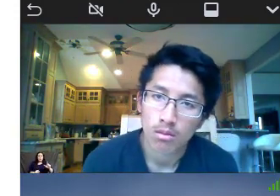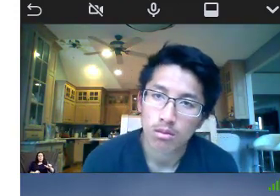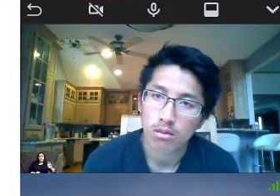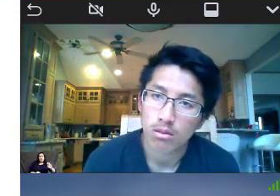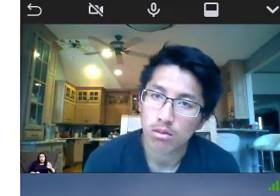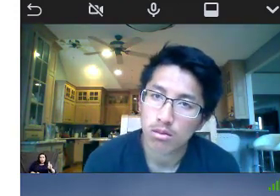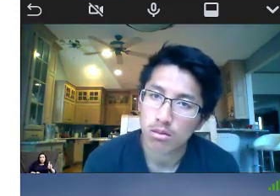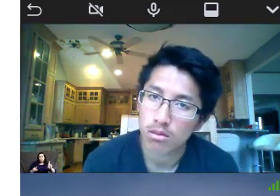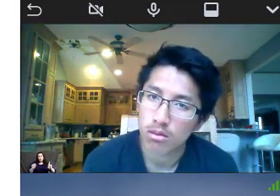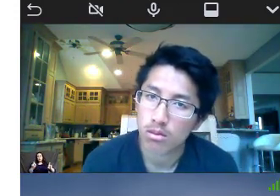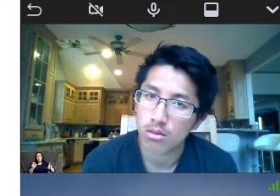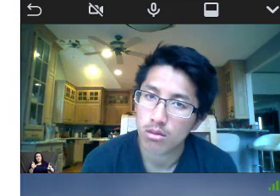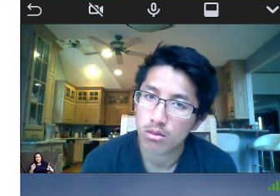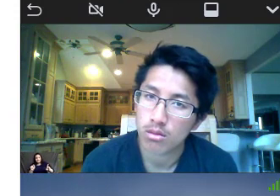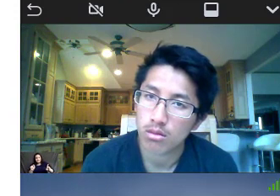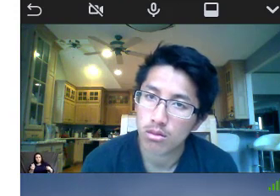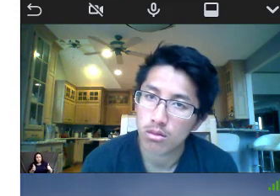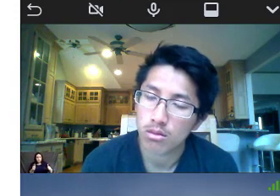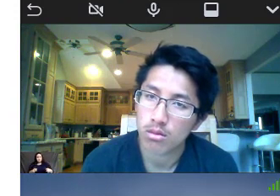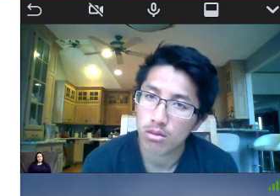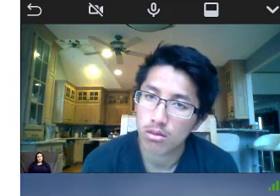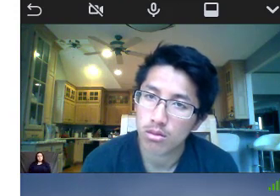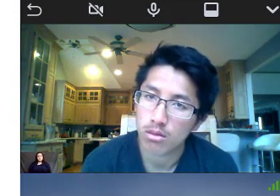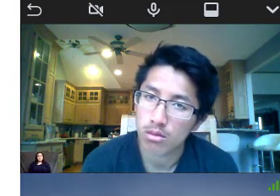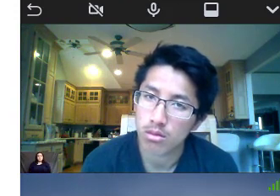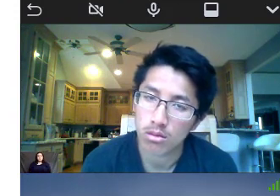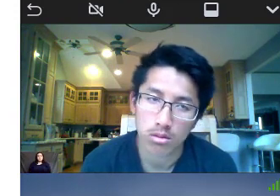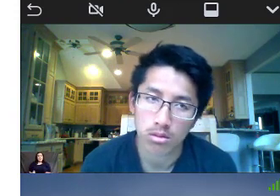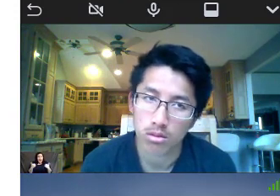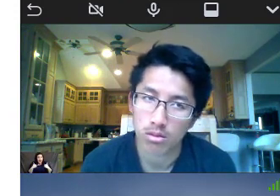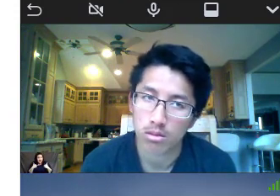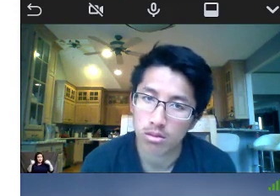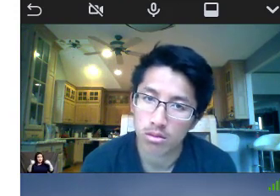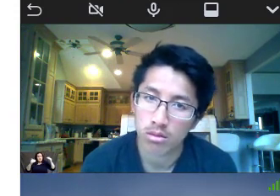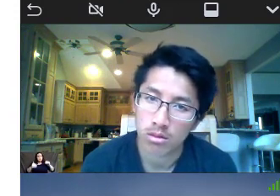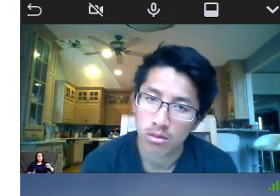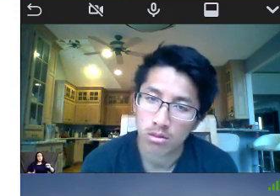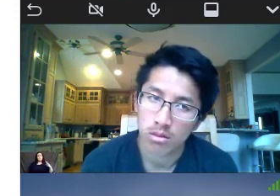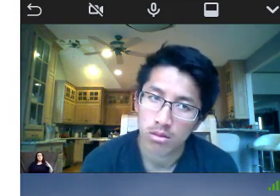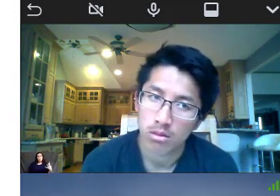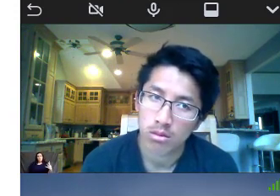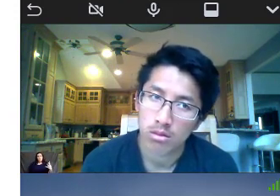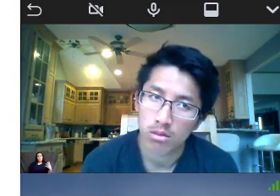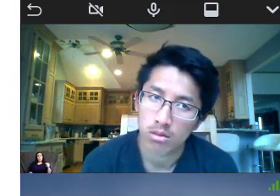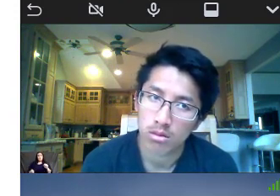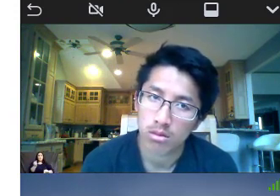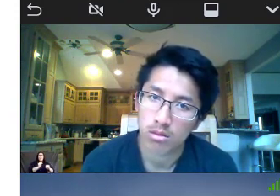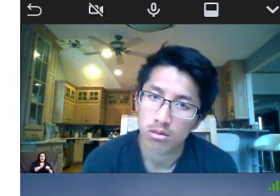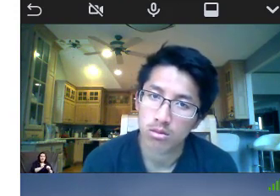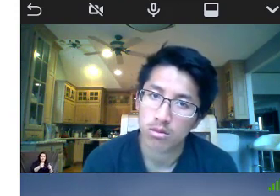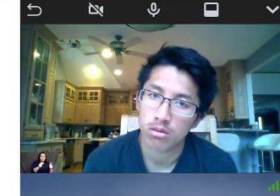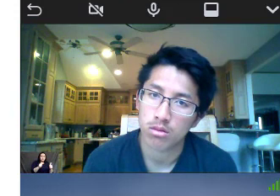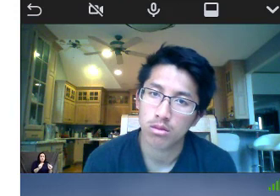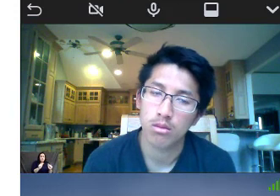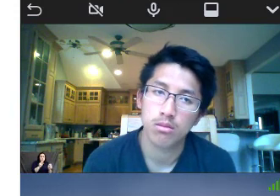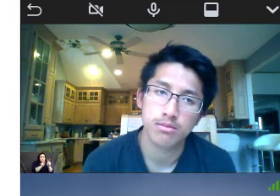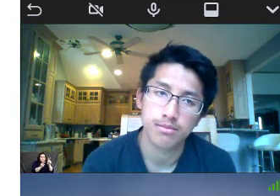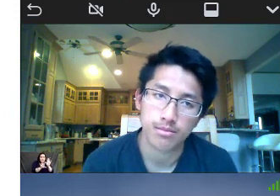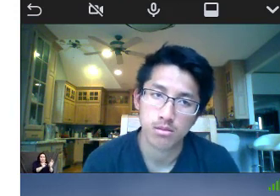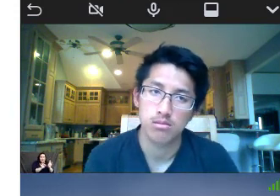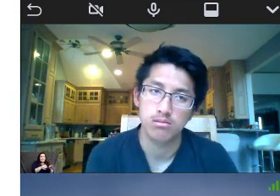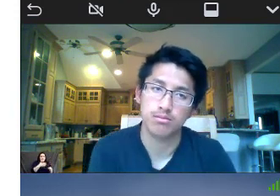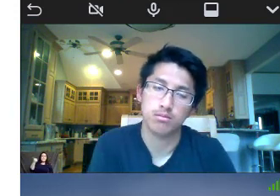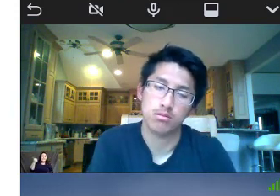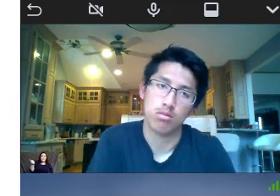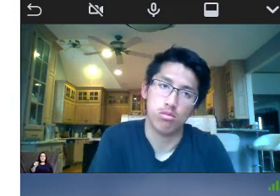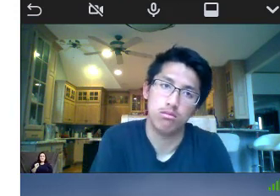Then, once we know all of that, then we can go back and try to find the Nusselt number correlation that's the right correlation to help